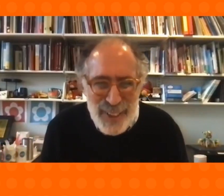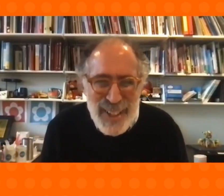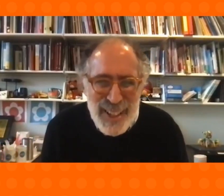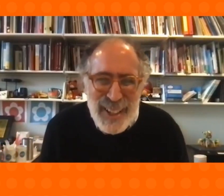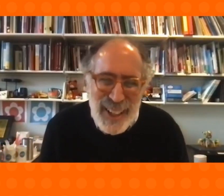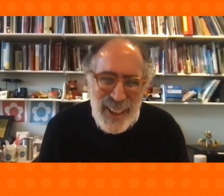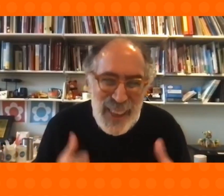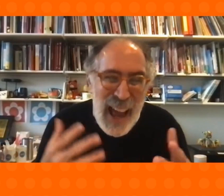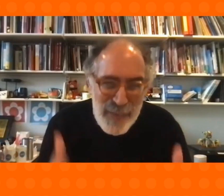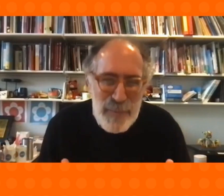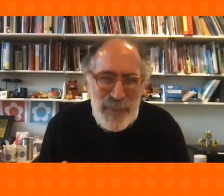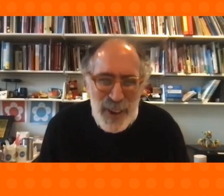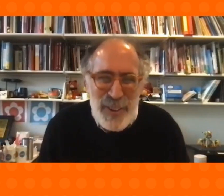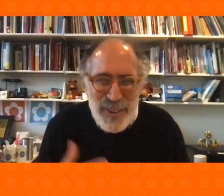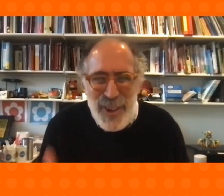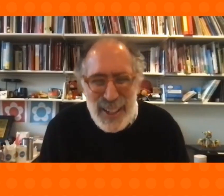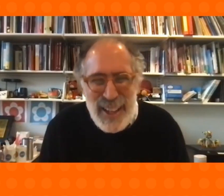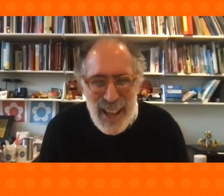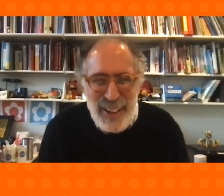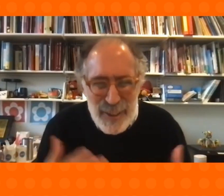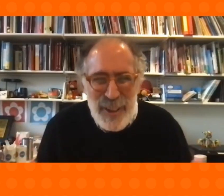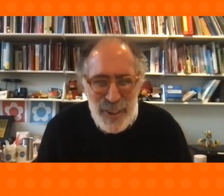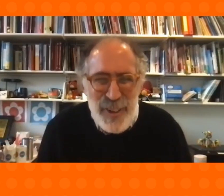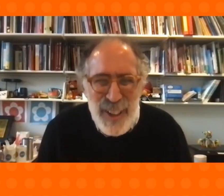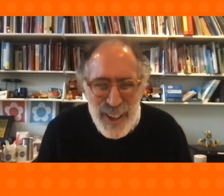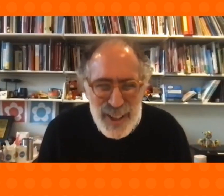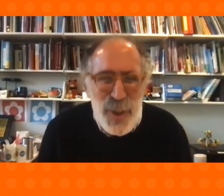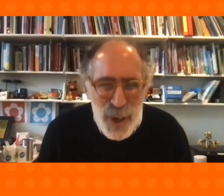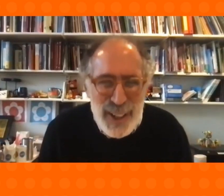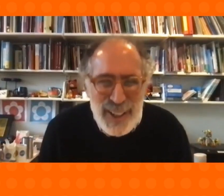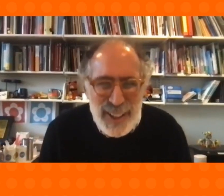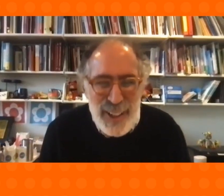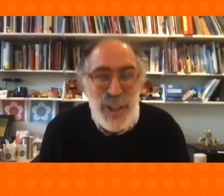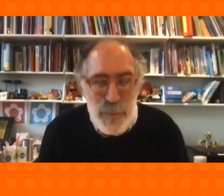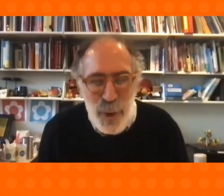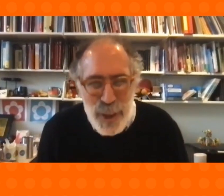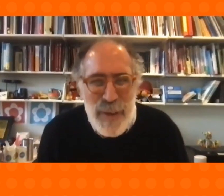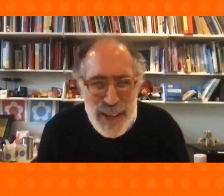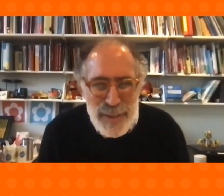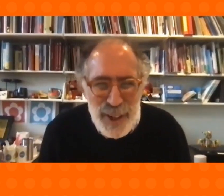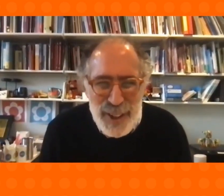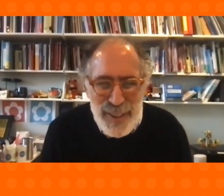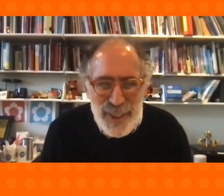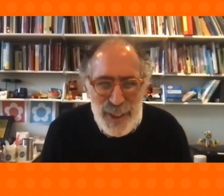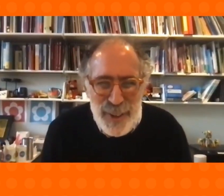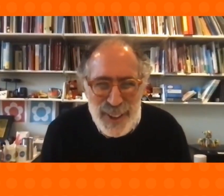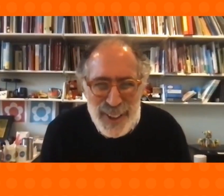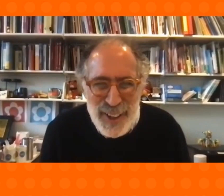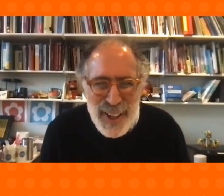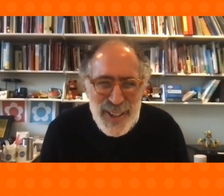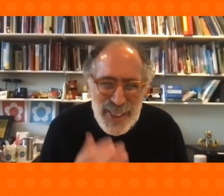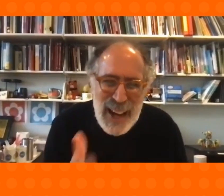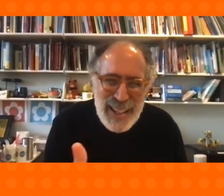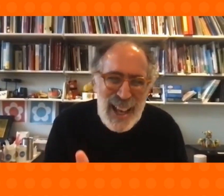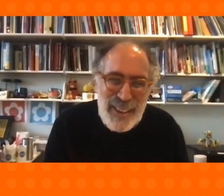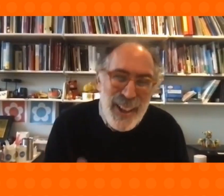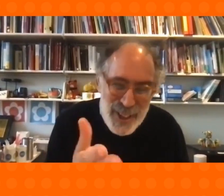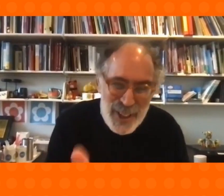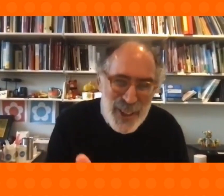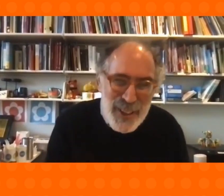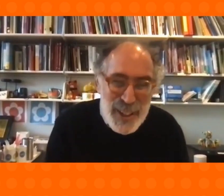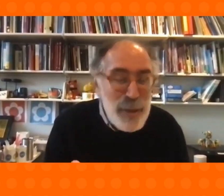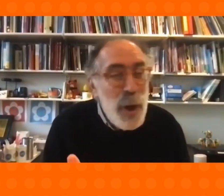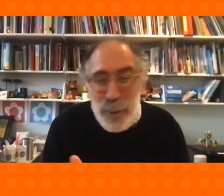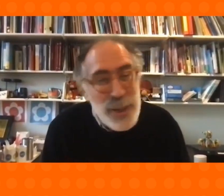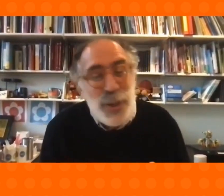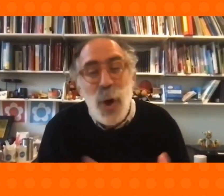today's conference, if they haven't, tried it out, can join in and explore the possibilities of the community. So thanks a lot